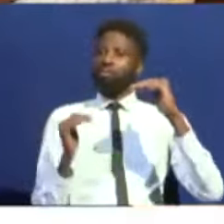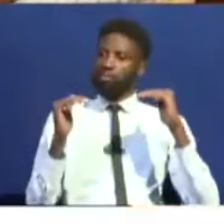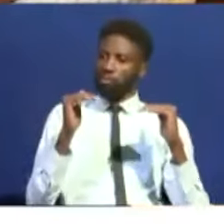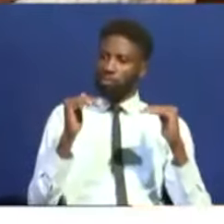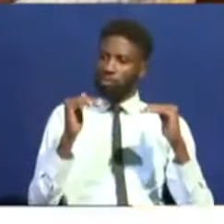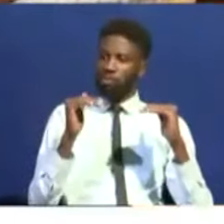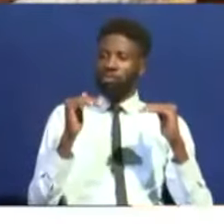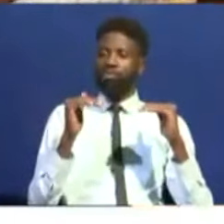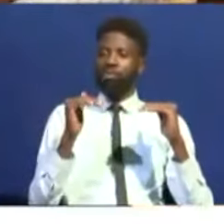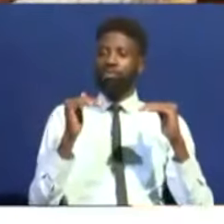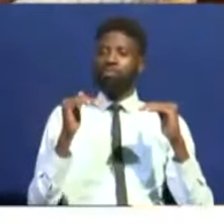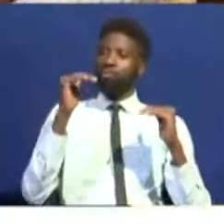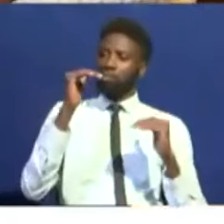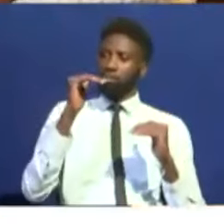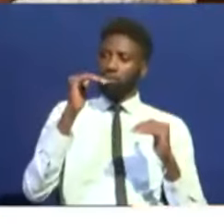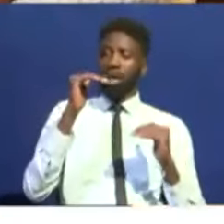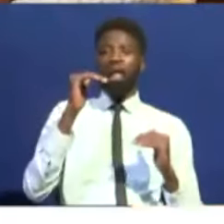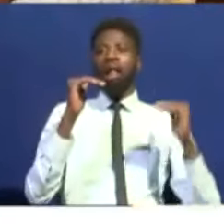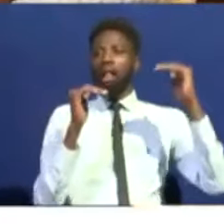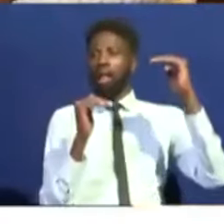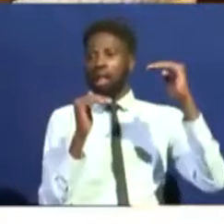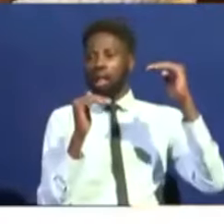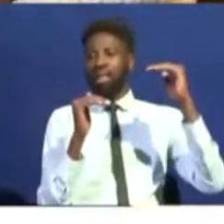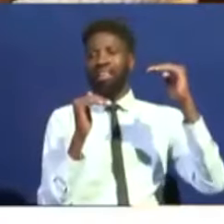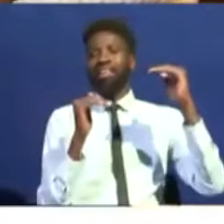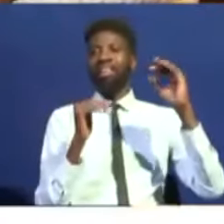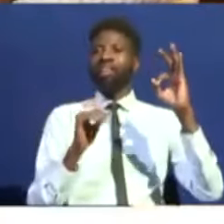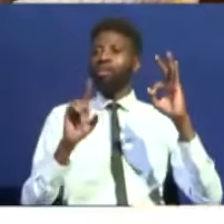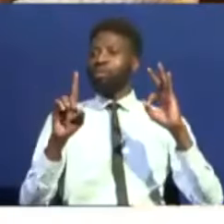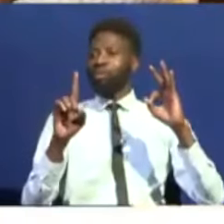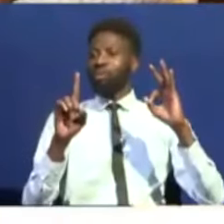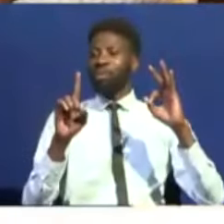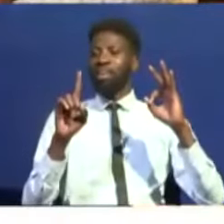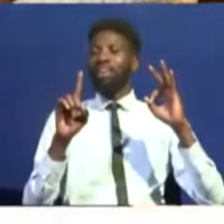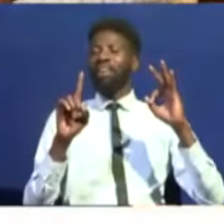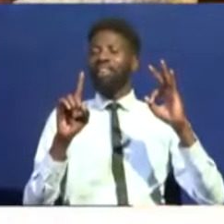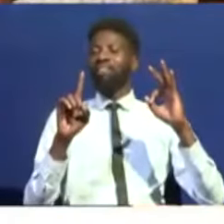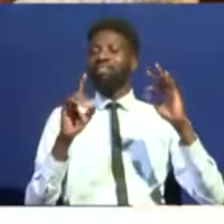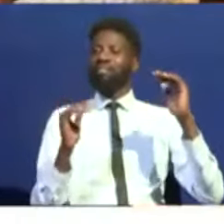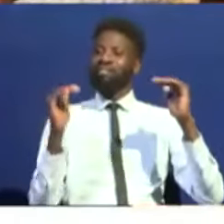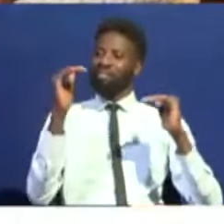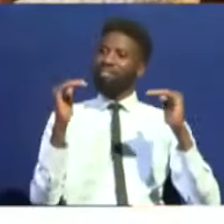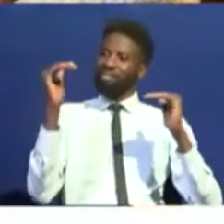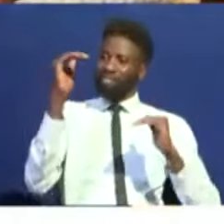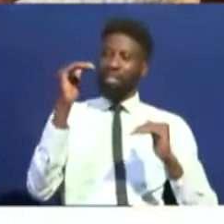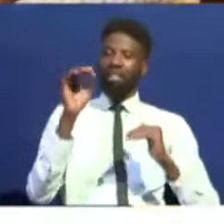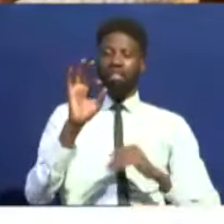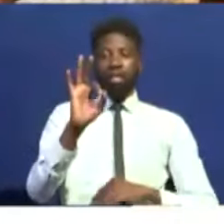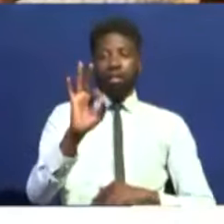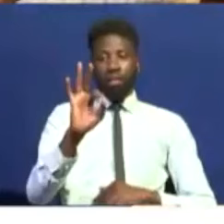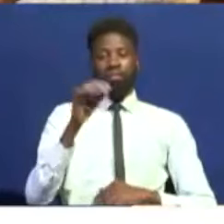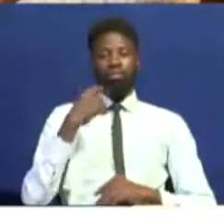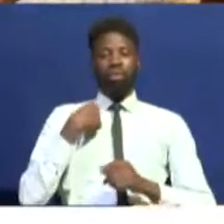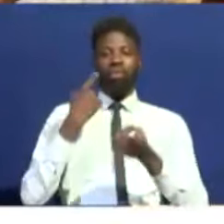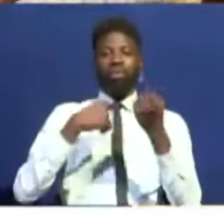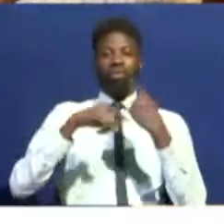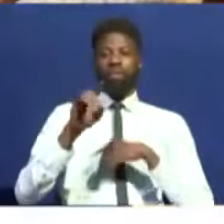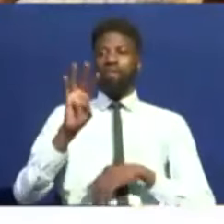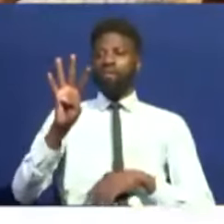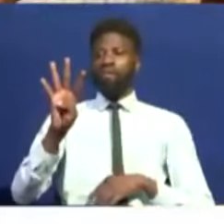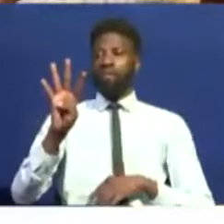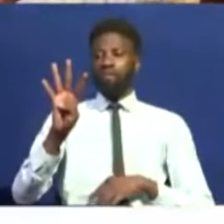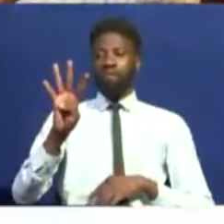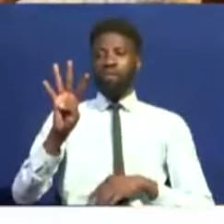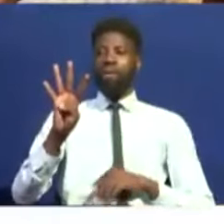I got one leg. He got another, it was 3-1. But I got three straight legs against him, and I won 4-3. It